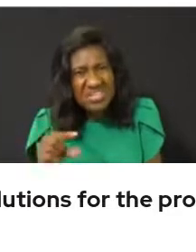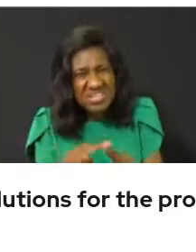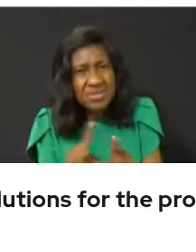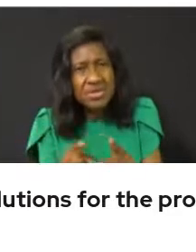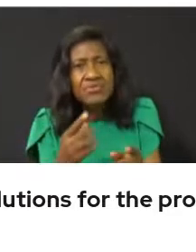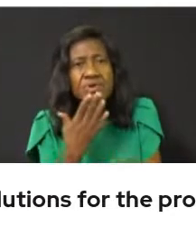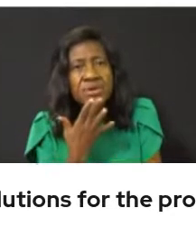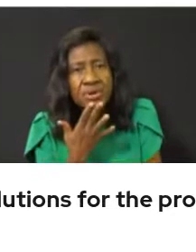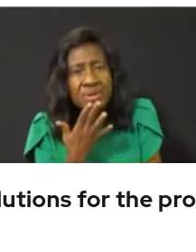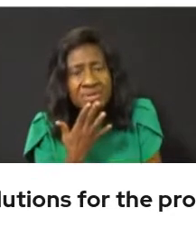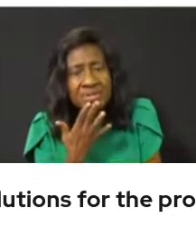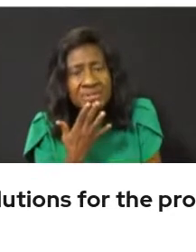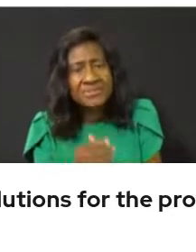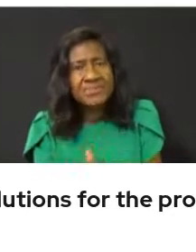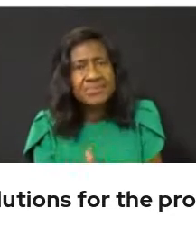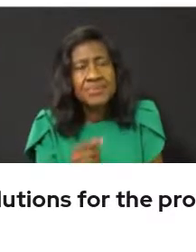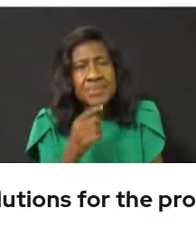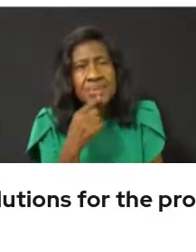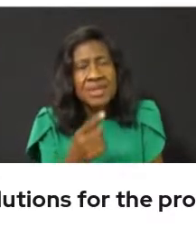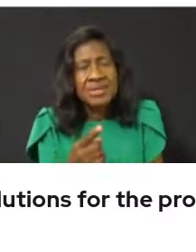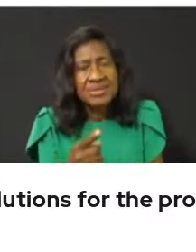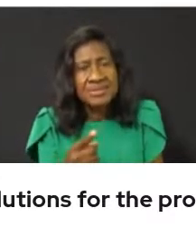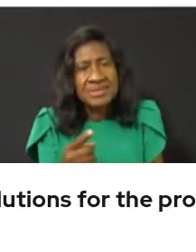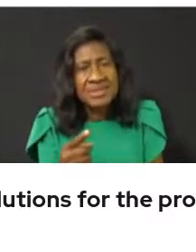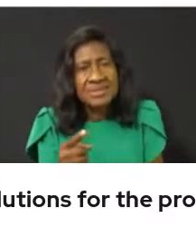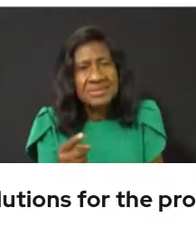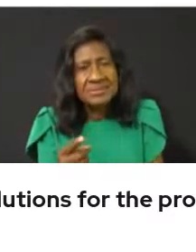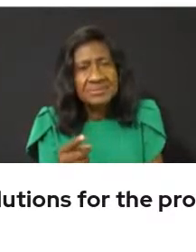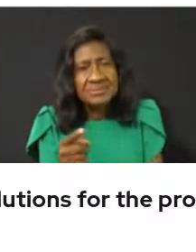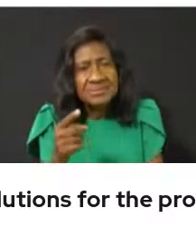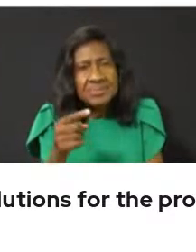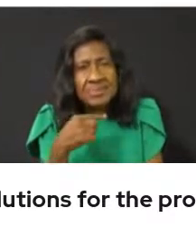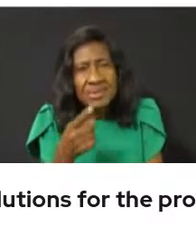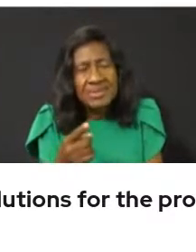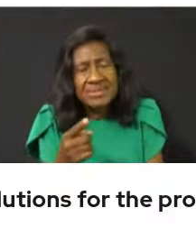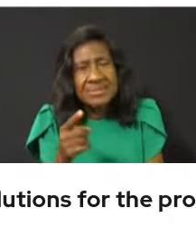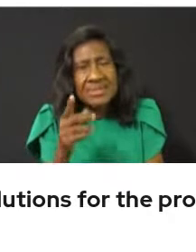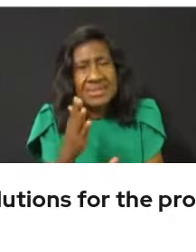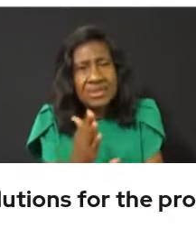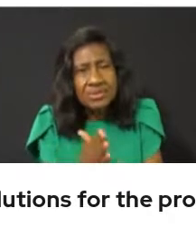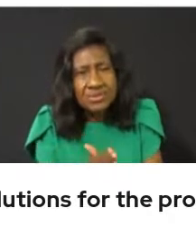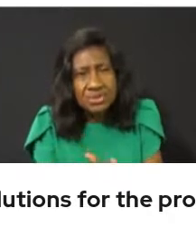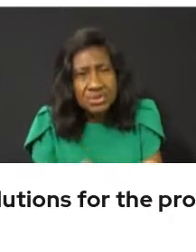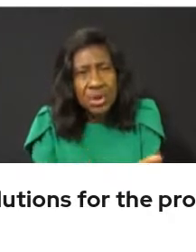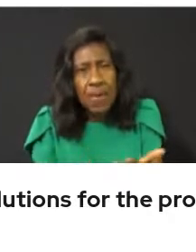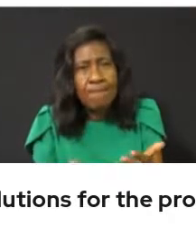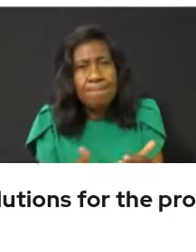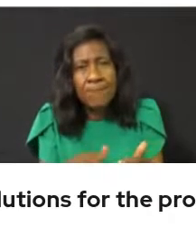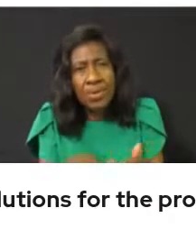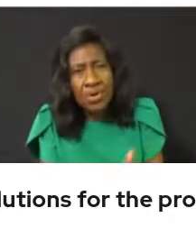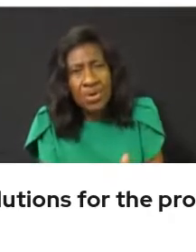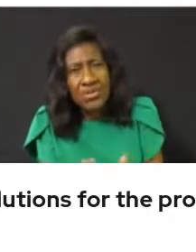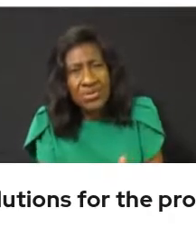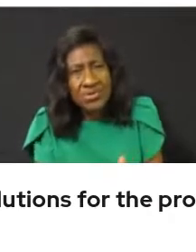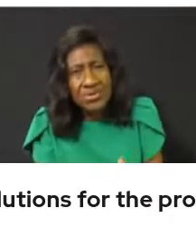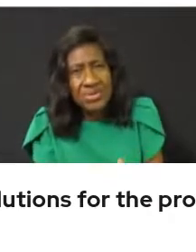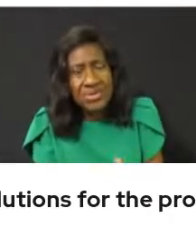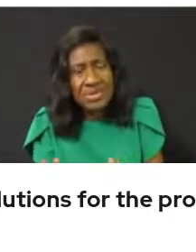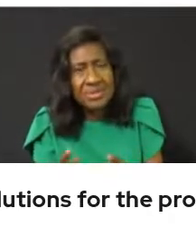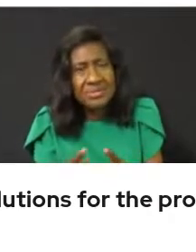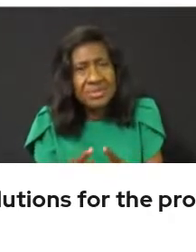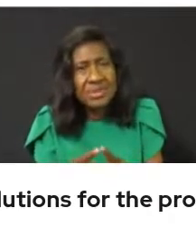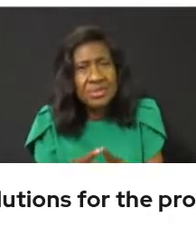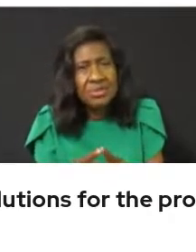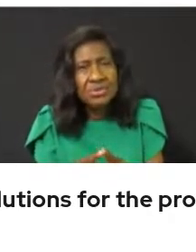actions. These are a list of actions required to close any gaps in existing arrangements in order to